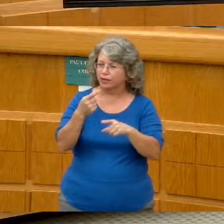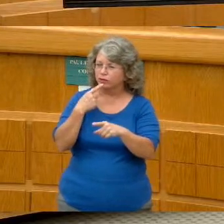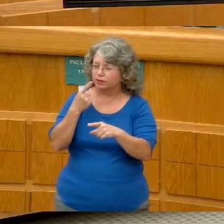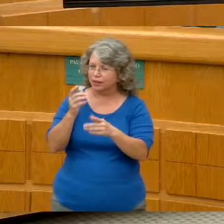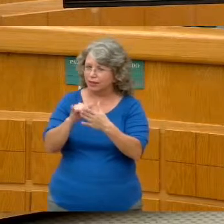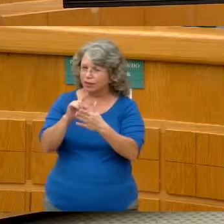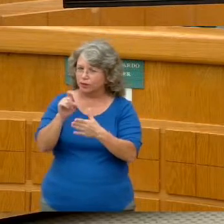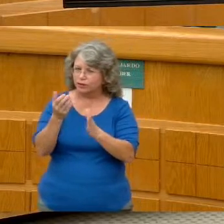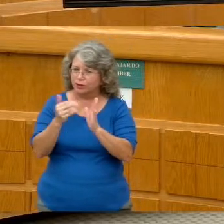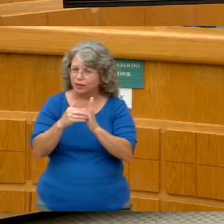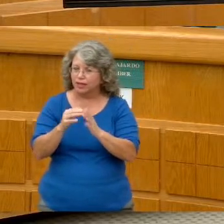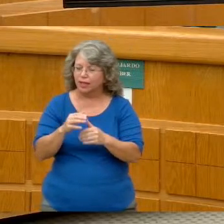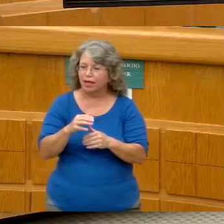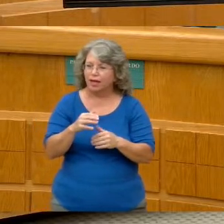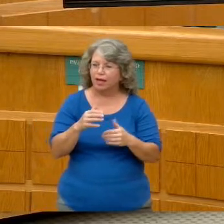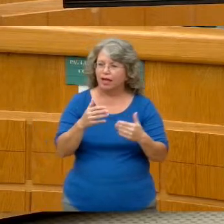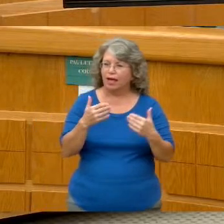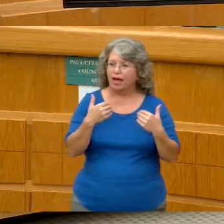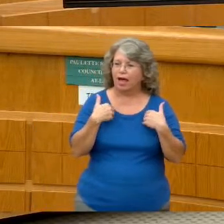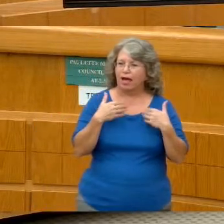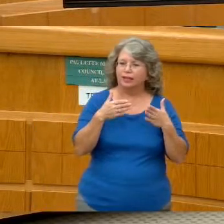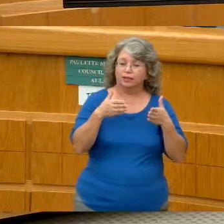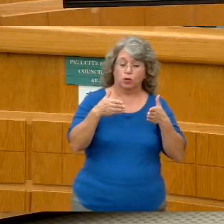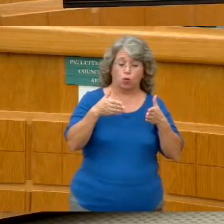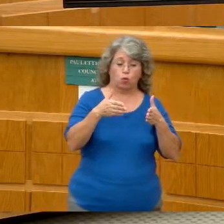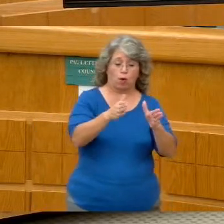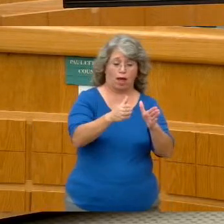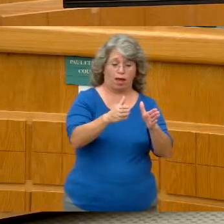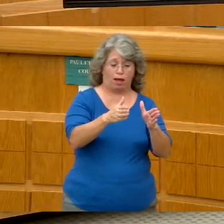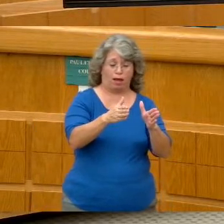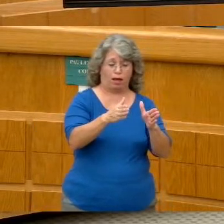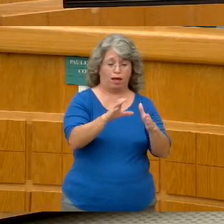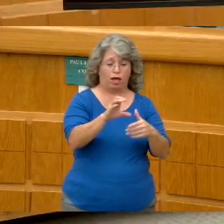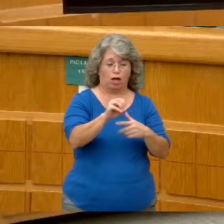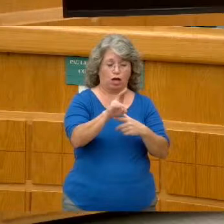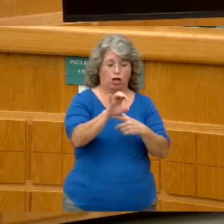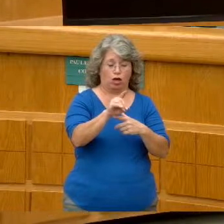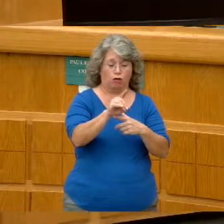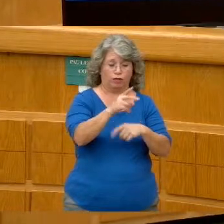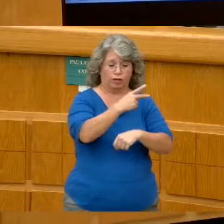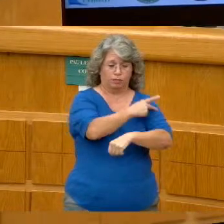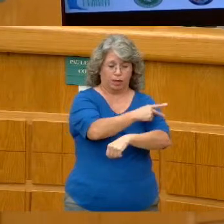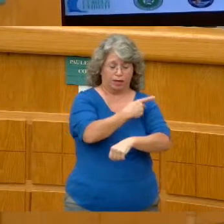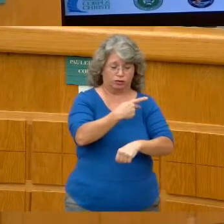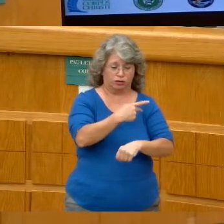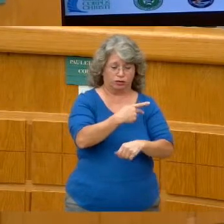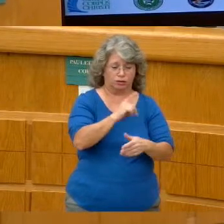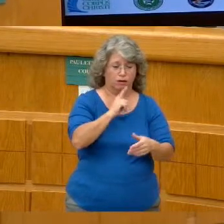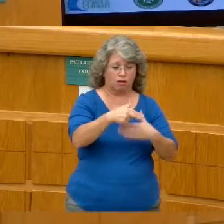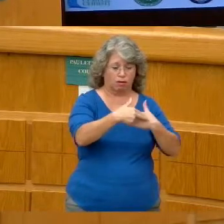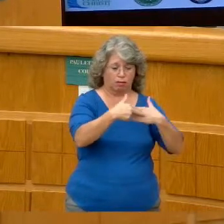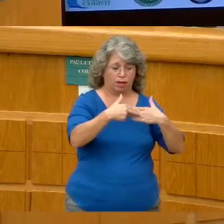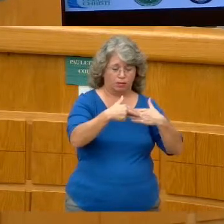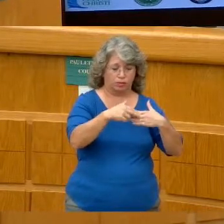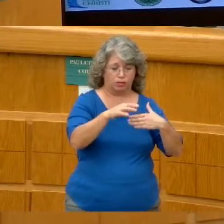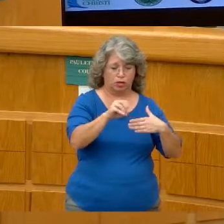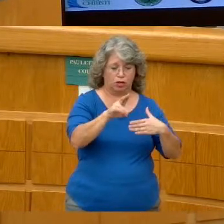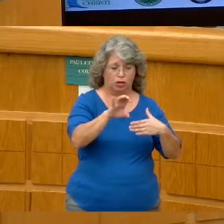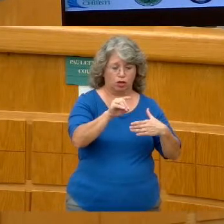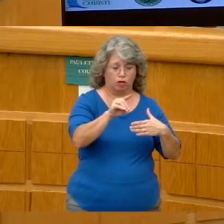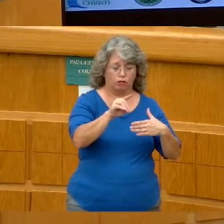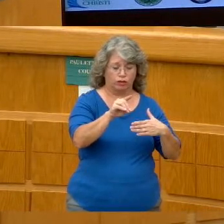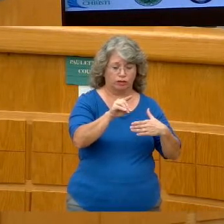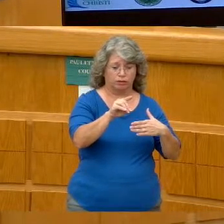repeat that question? Has the way COVID patients identified as COVID-positive patients for the hospital and